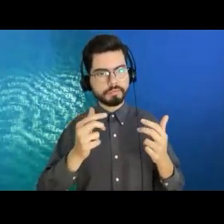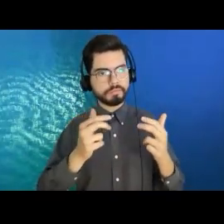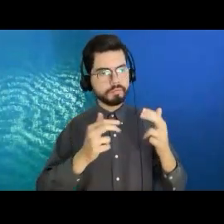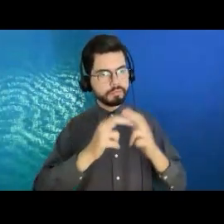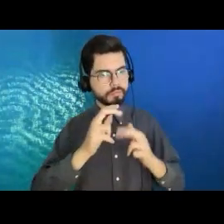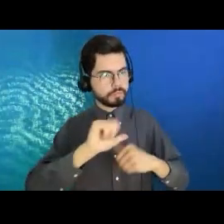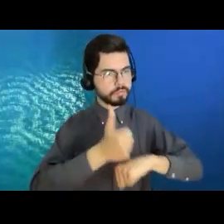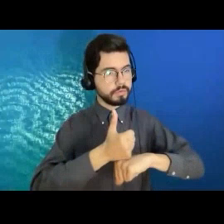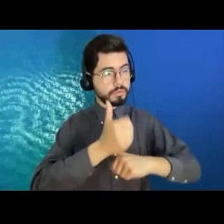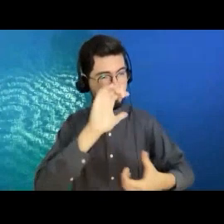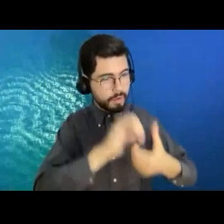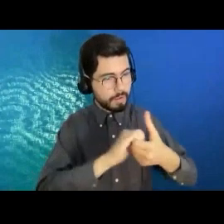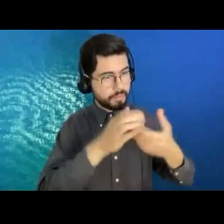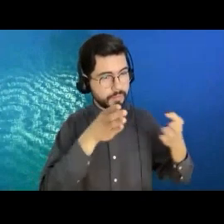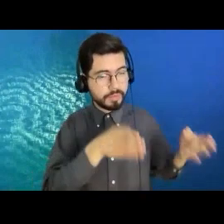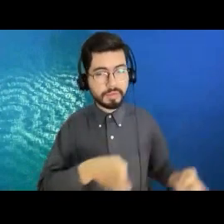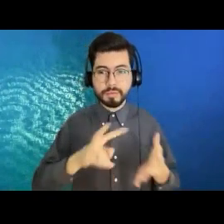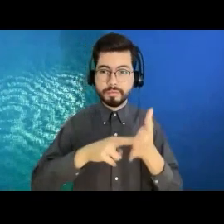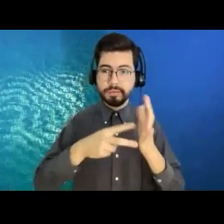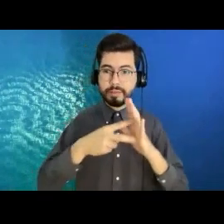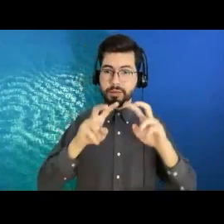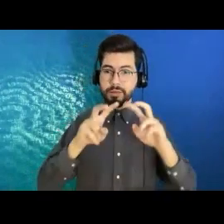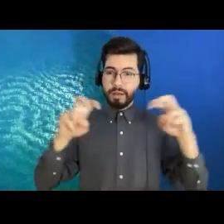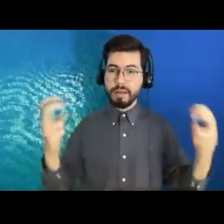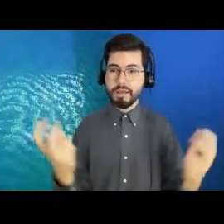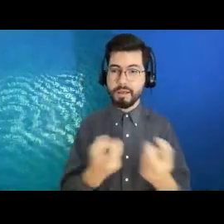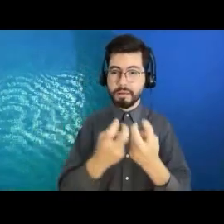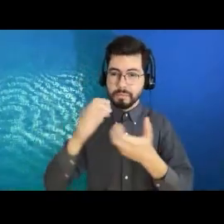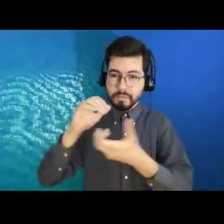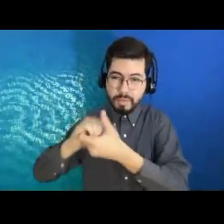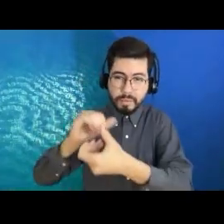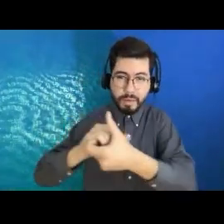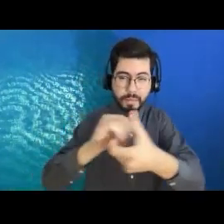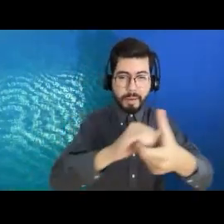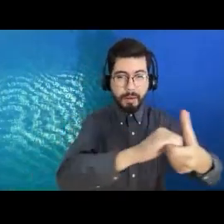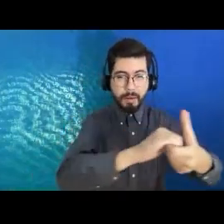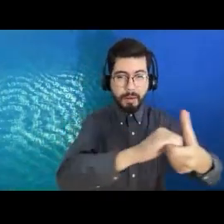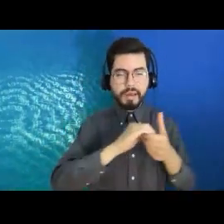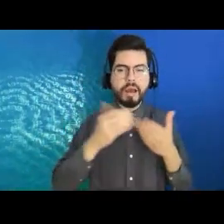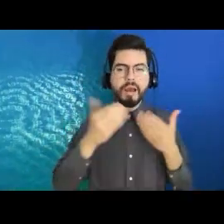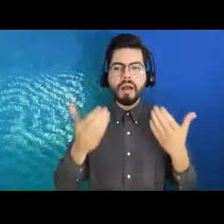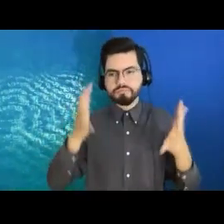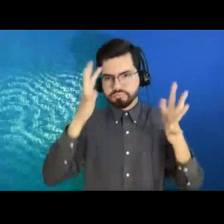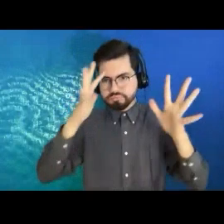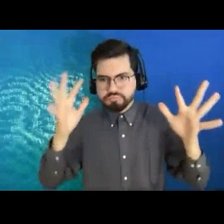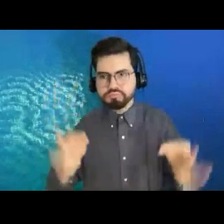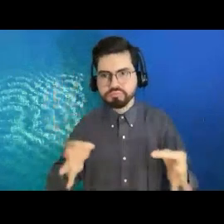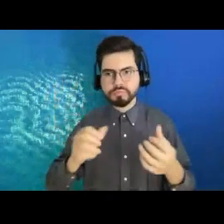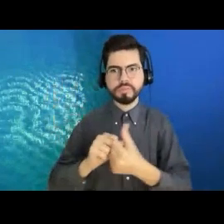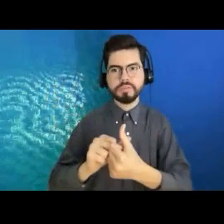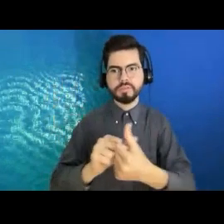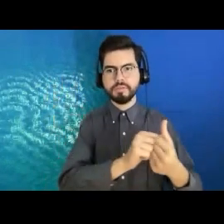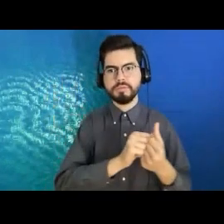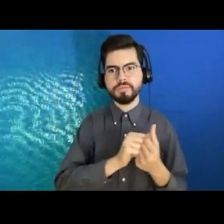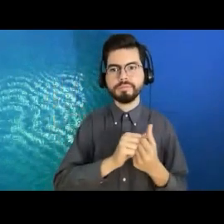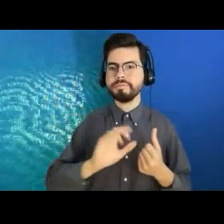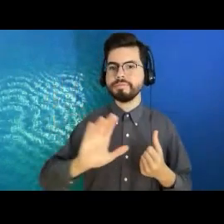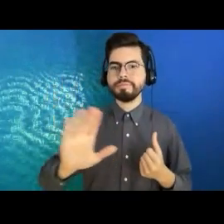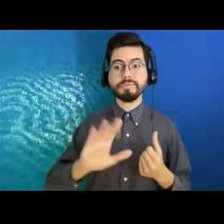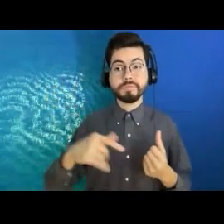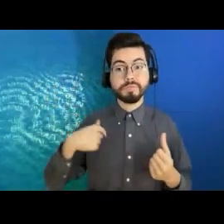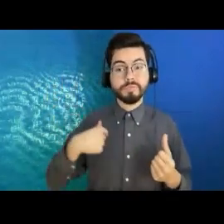has every partner at the table. We're going to just reevaluate what we can do for bison within the boundaries of